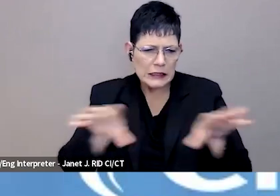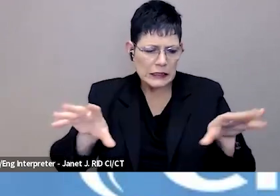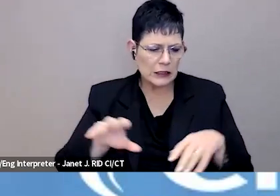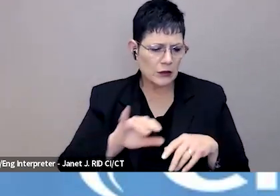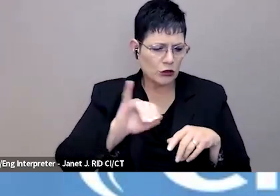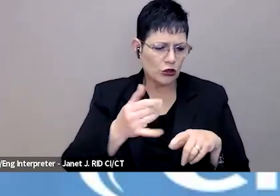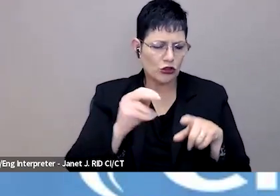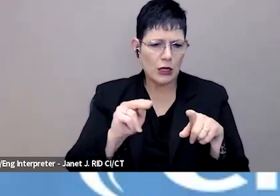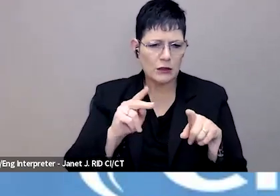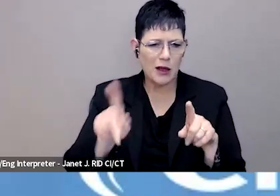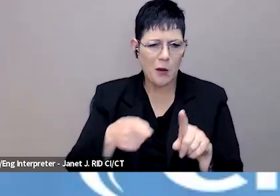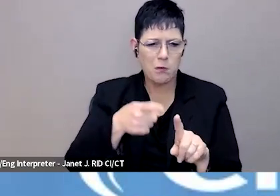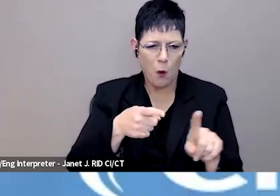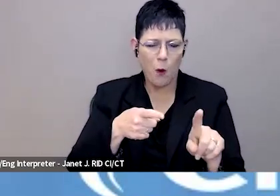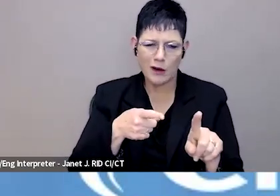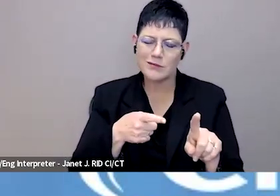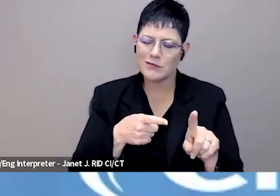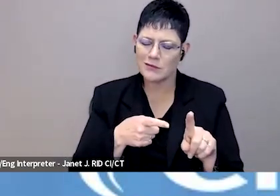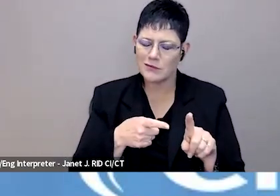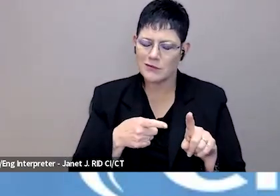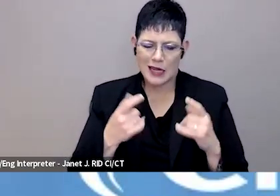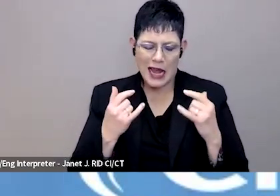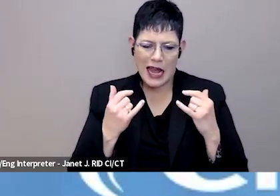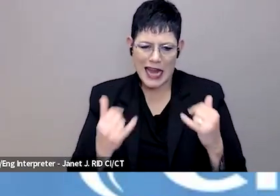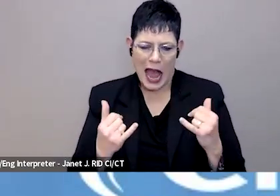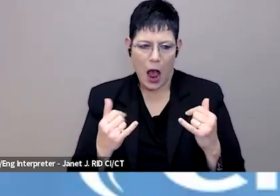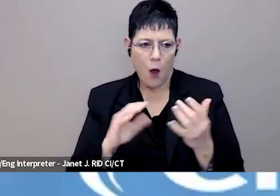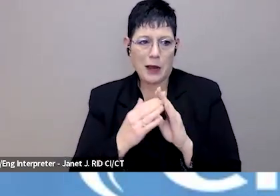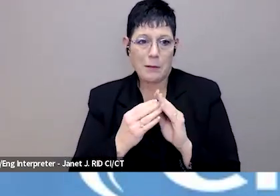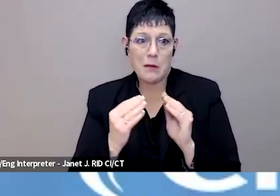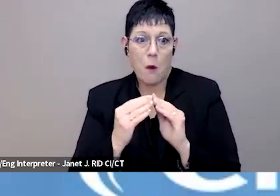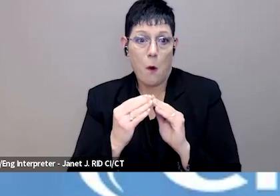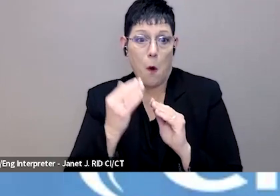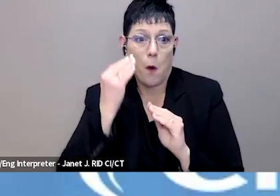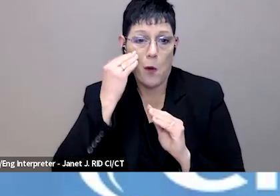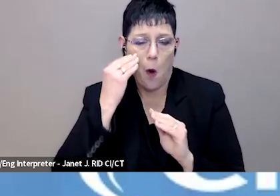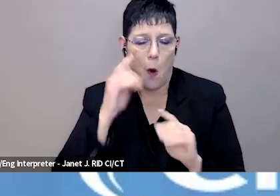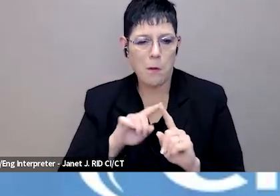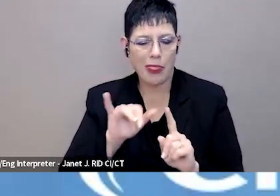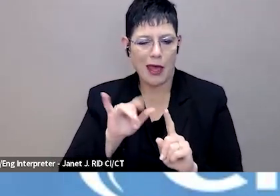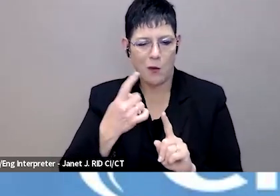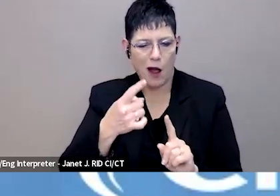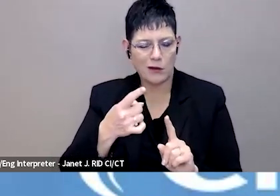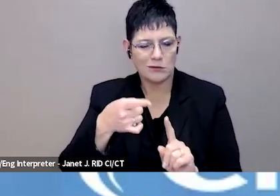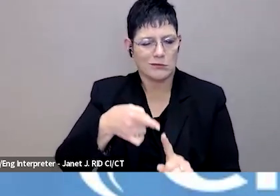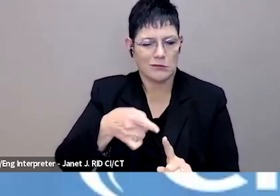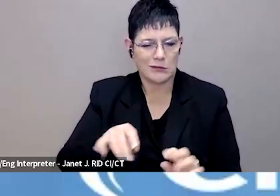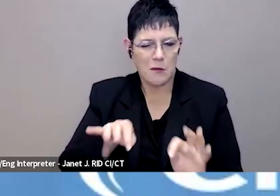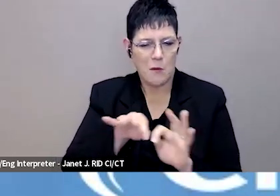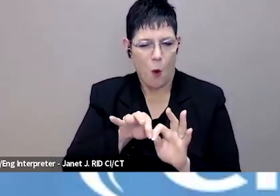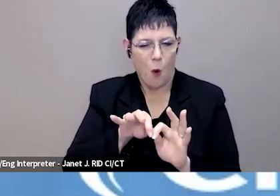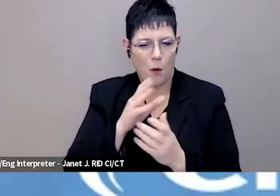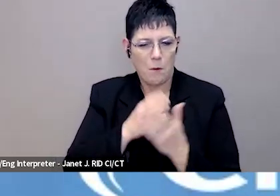it's continuing to grow and it's continuing to get on people's radars. But I think that that's a really, really important point, is